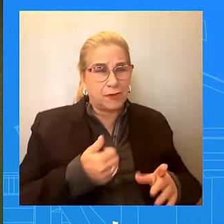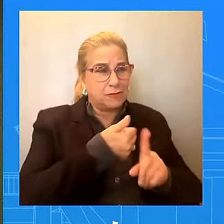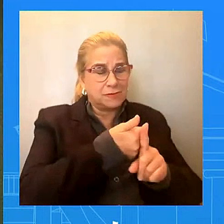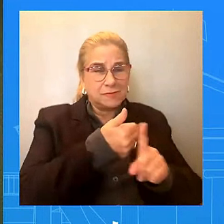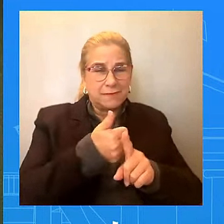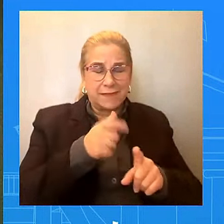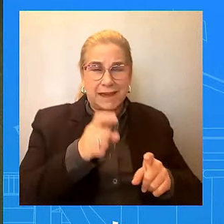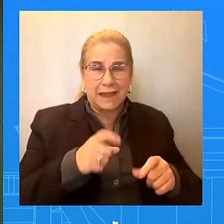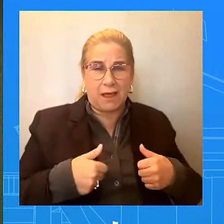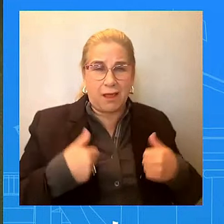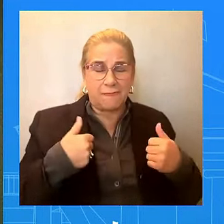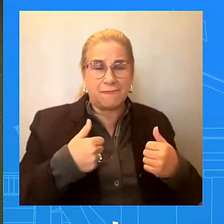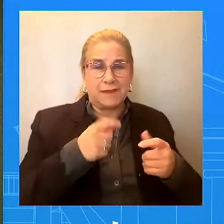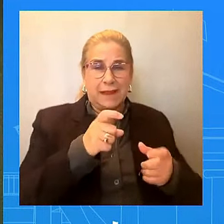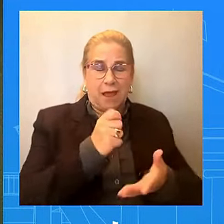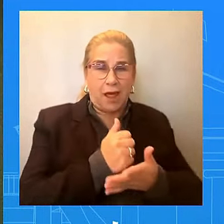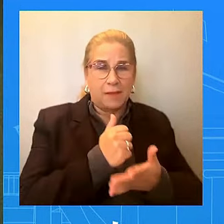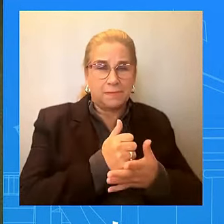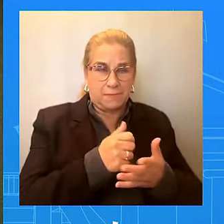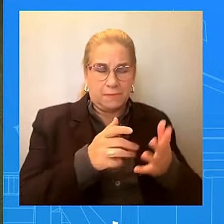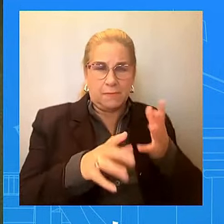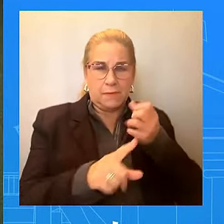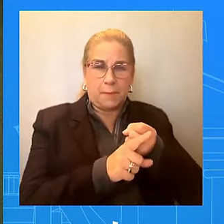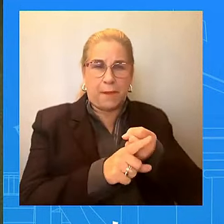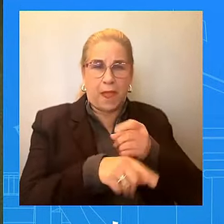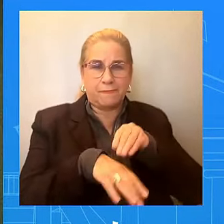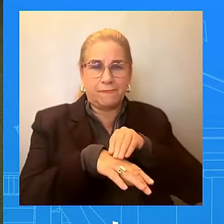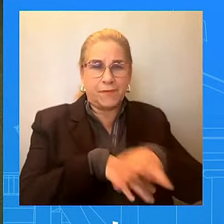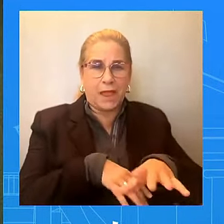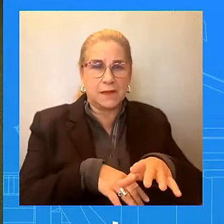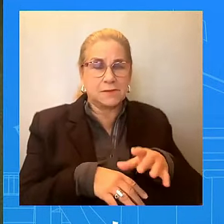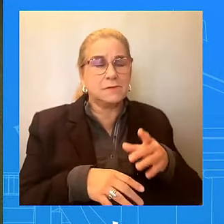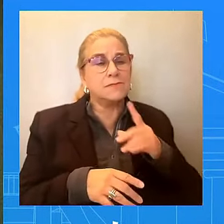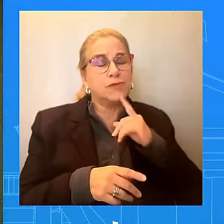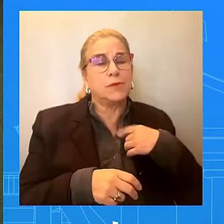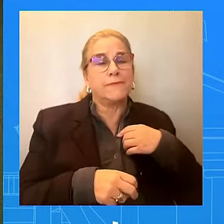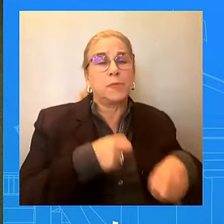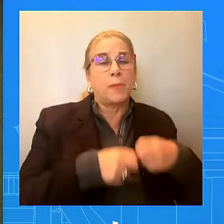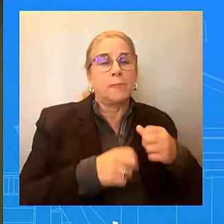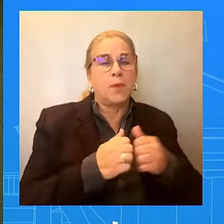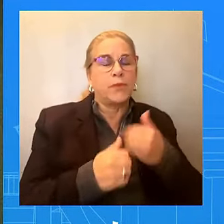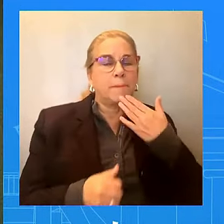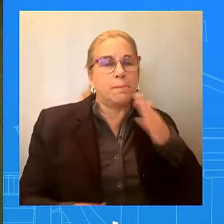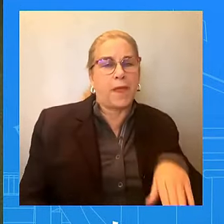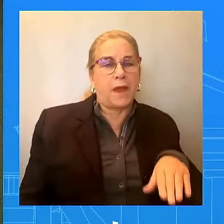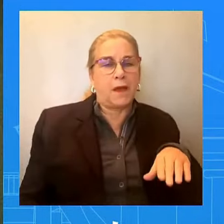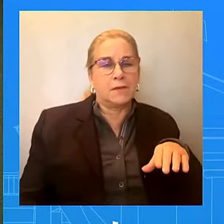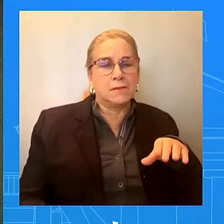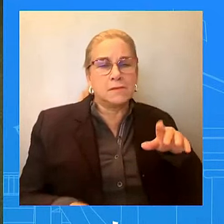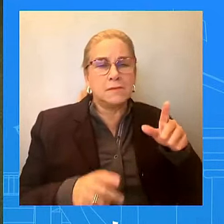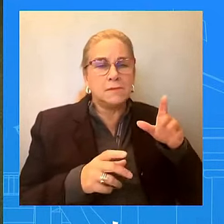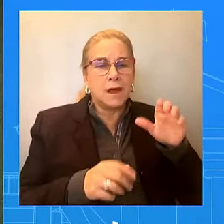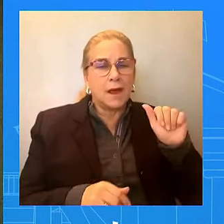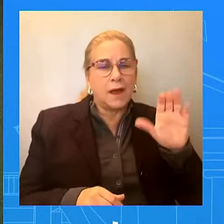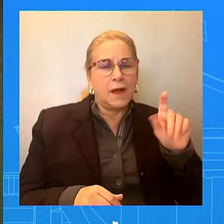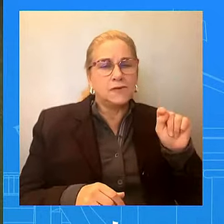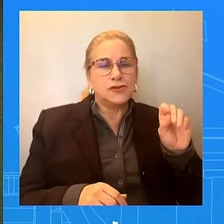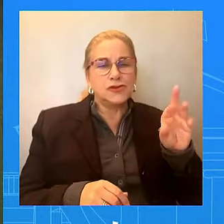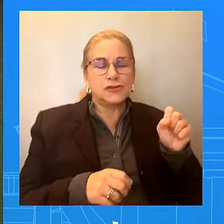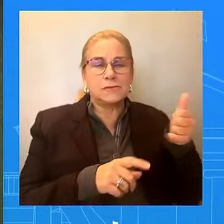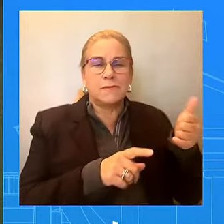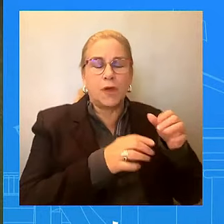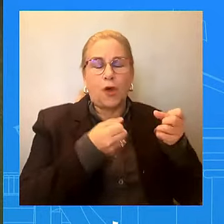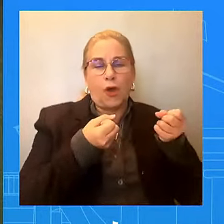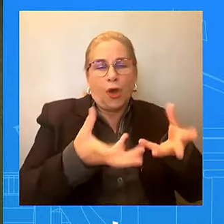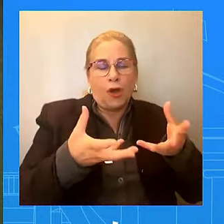for people to do harm. And it has got to stop. And it is our work in the Department of Homeland Security to combat hate